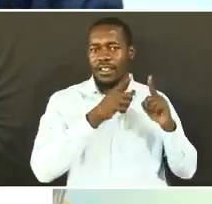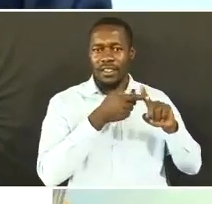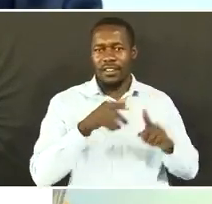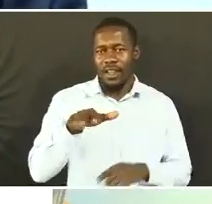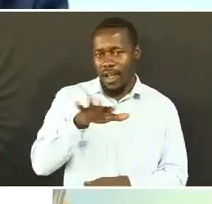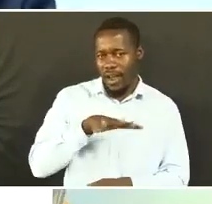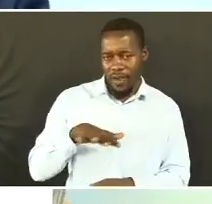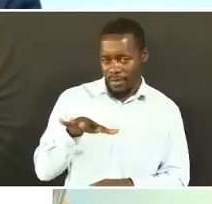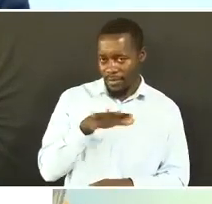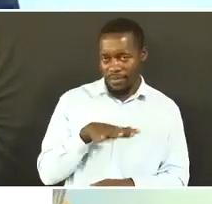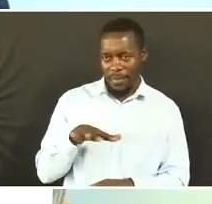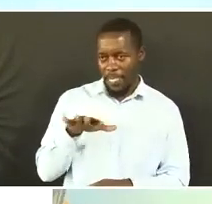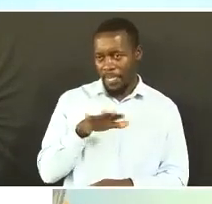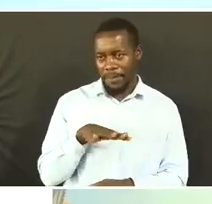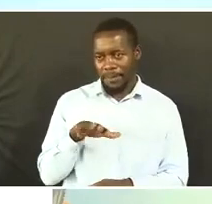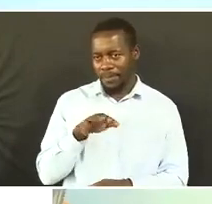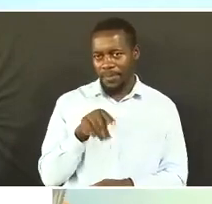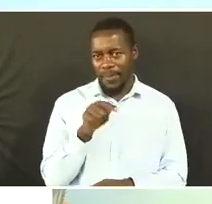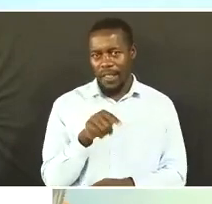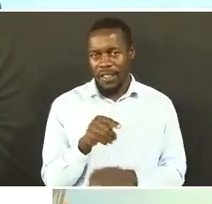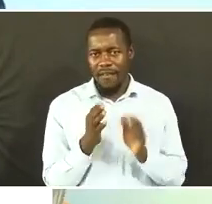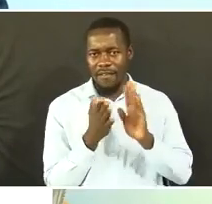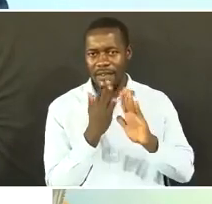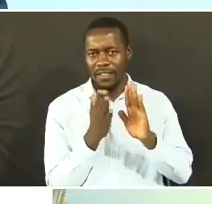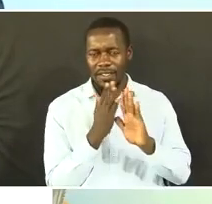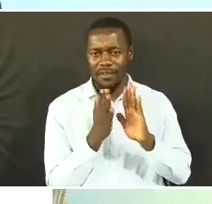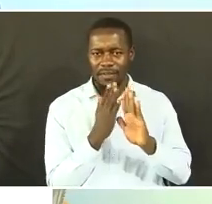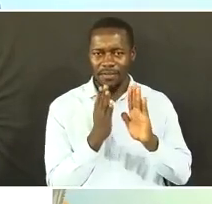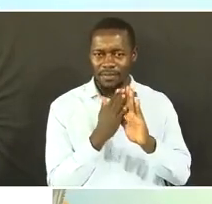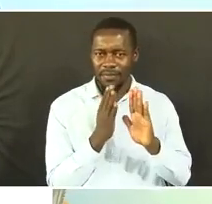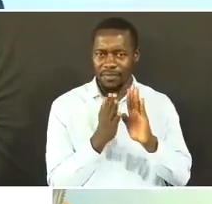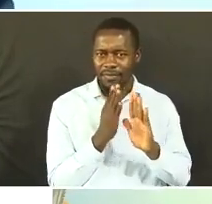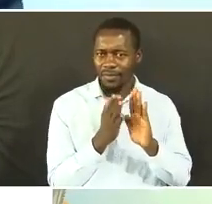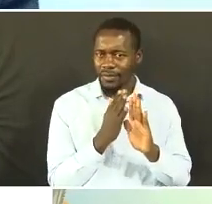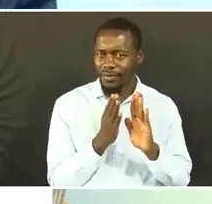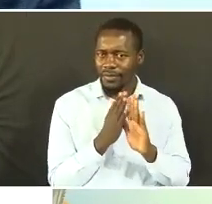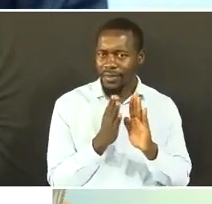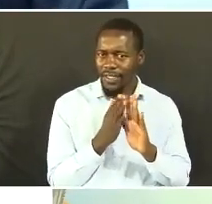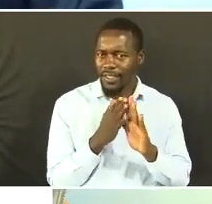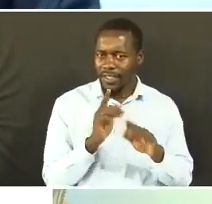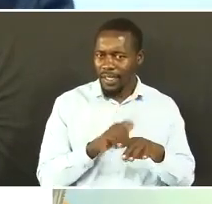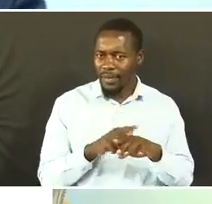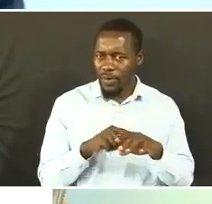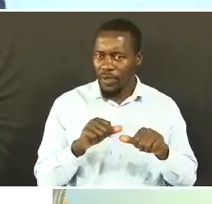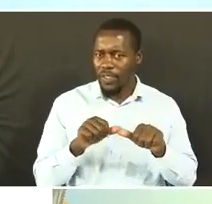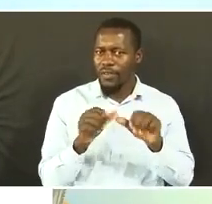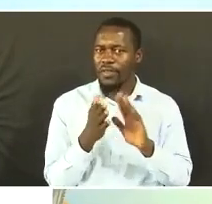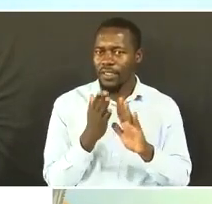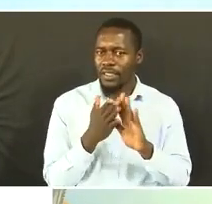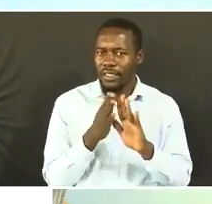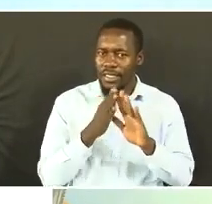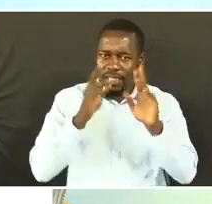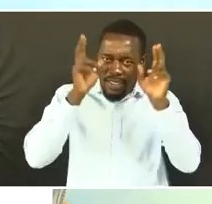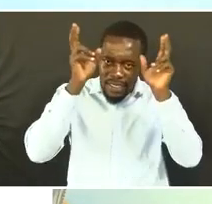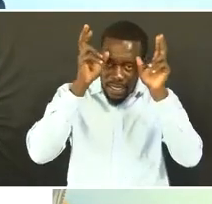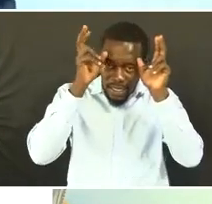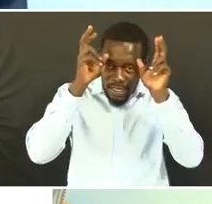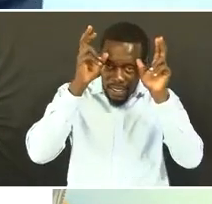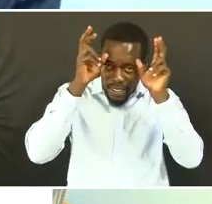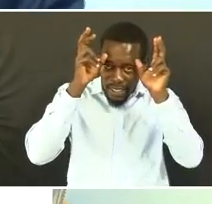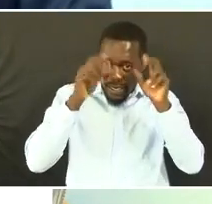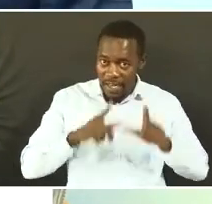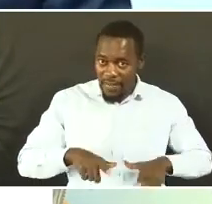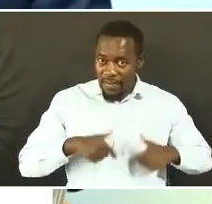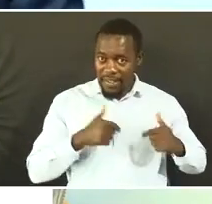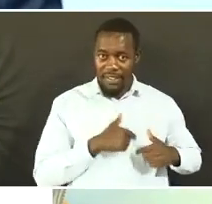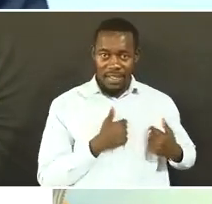household. But this is quickly overborne by the steady current of evil that tug at the answering chords